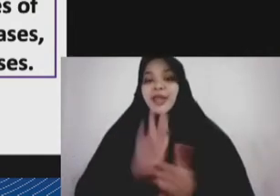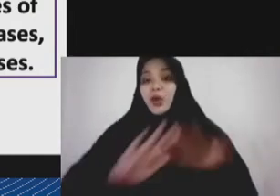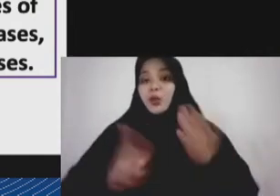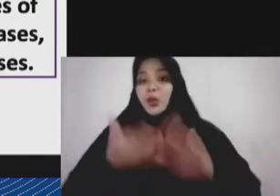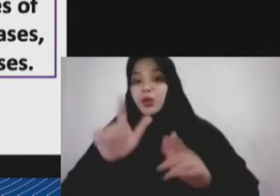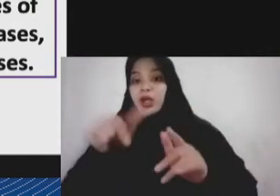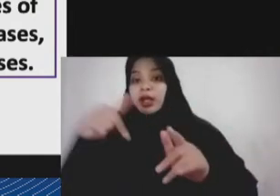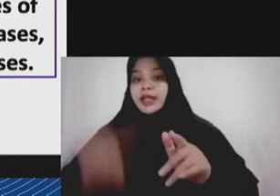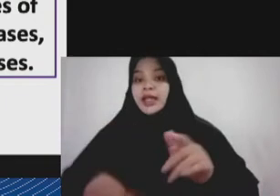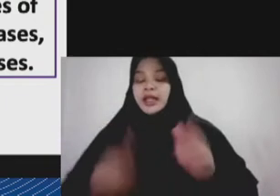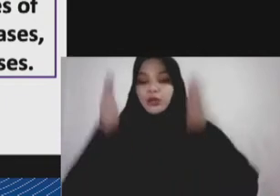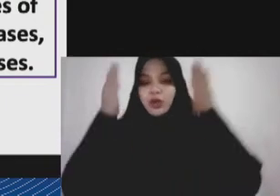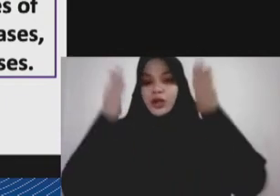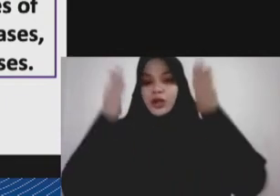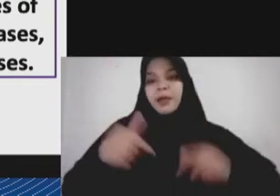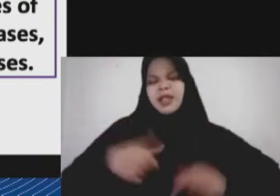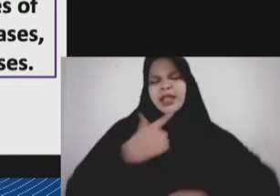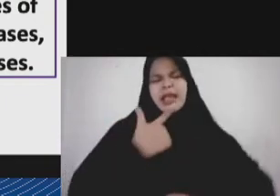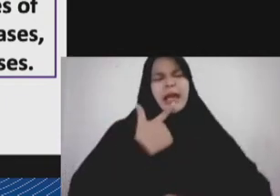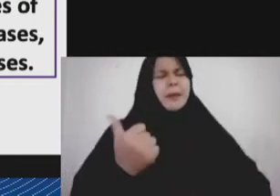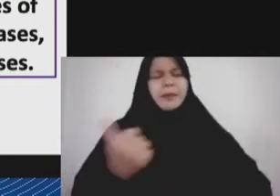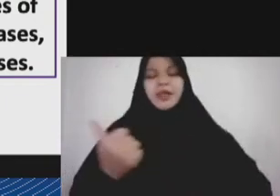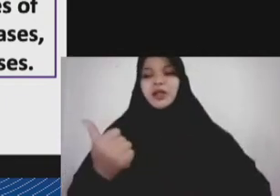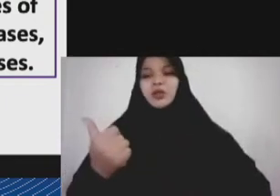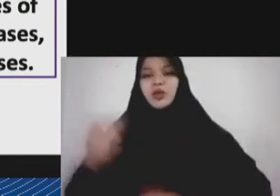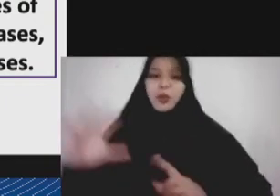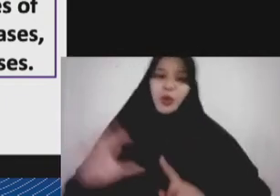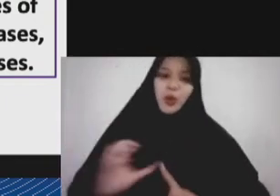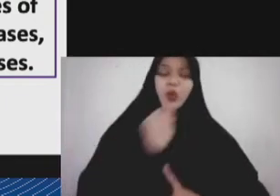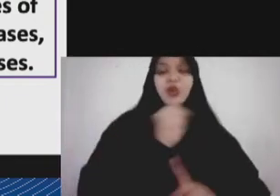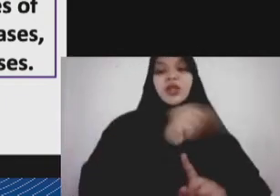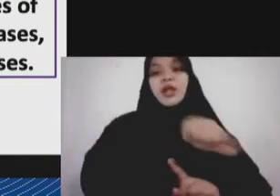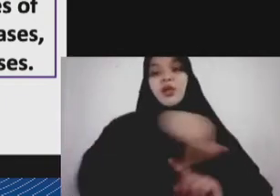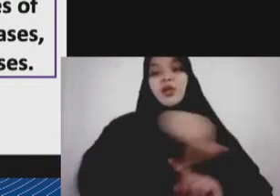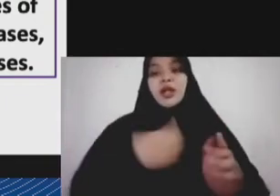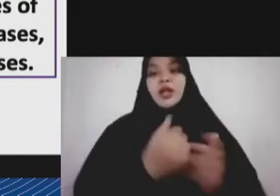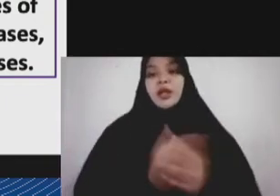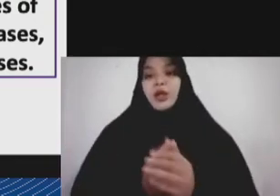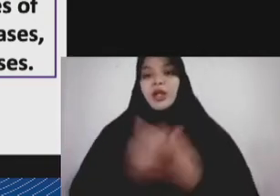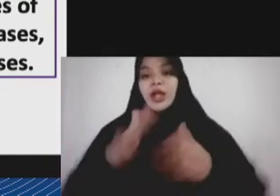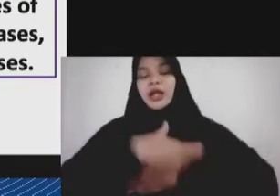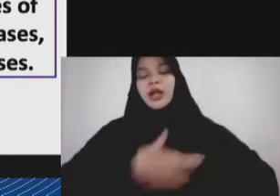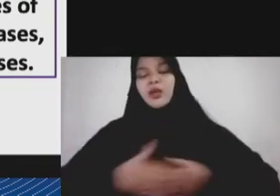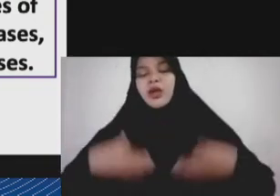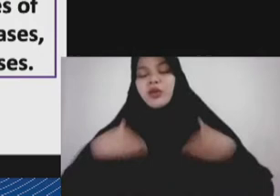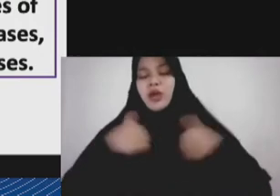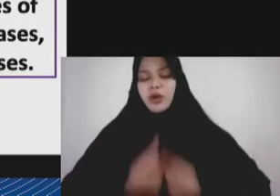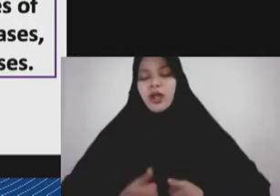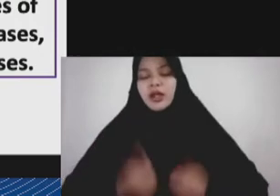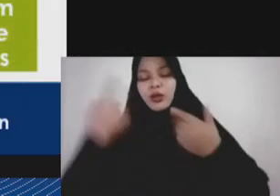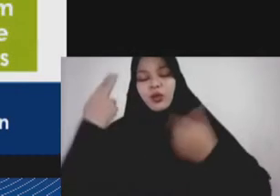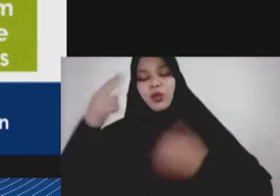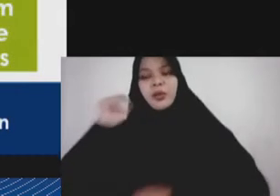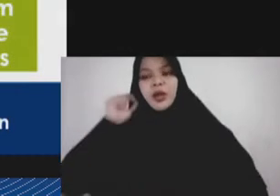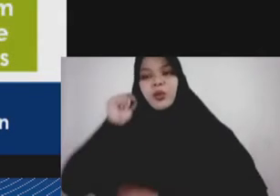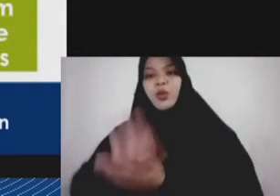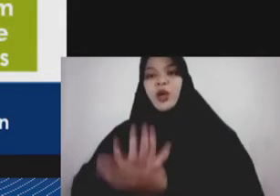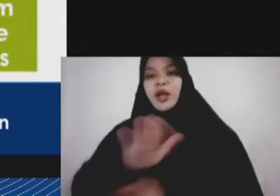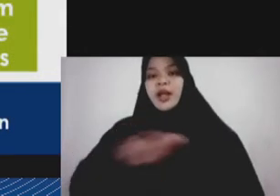this respect, it is important to realize a region friendly to women and eligible children. Next slide, please.